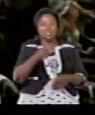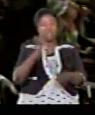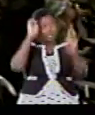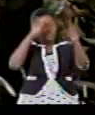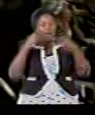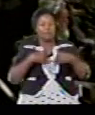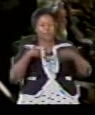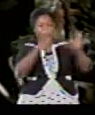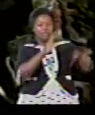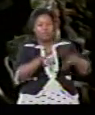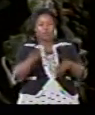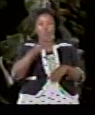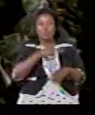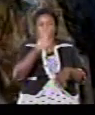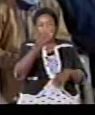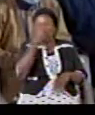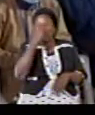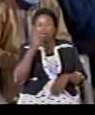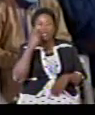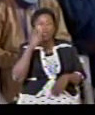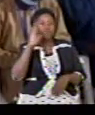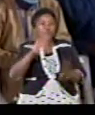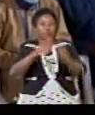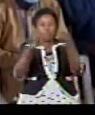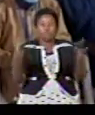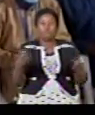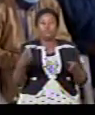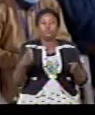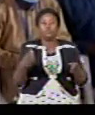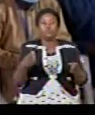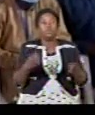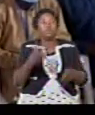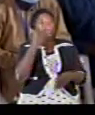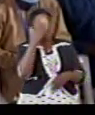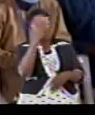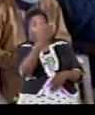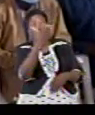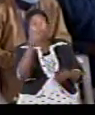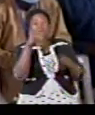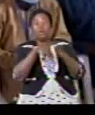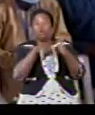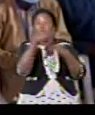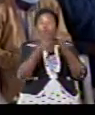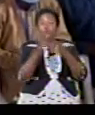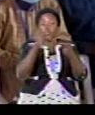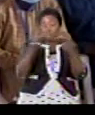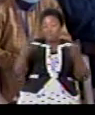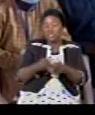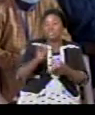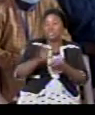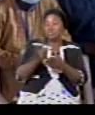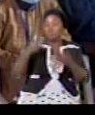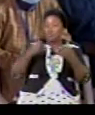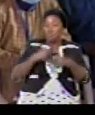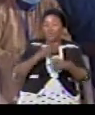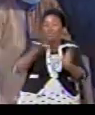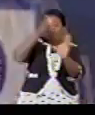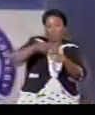Your blind eyes will open. Over there in all the various locations, there is